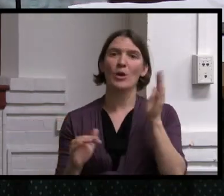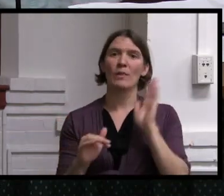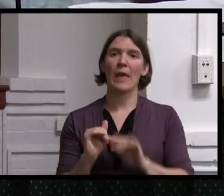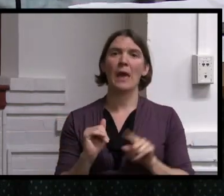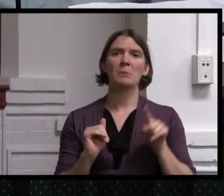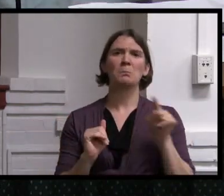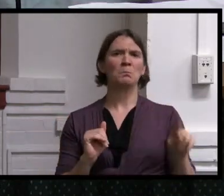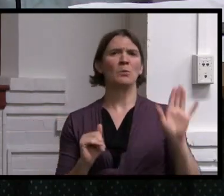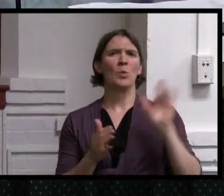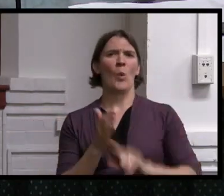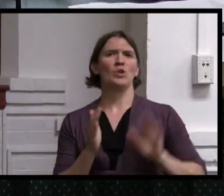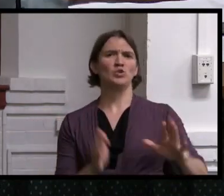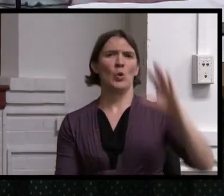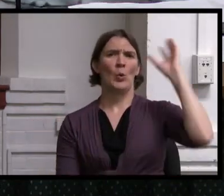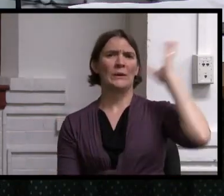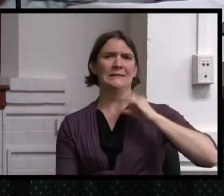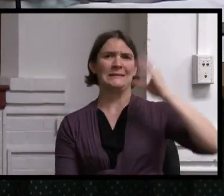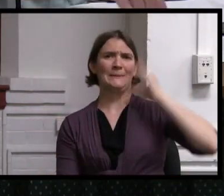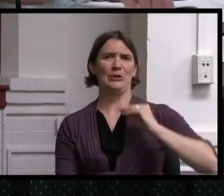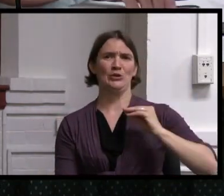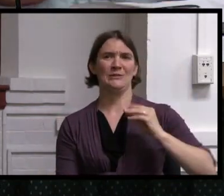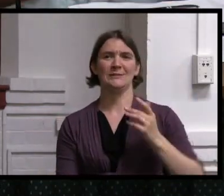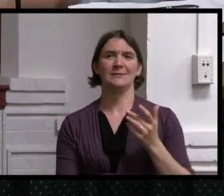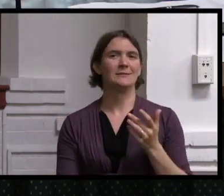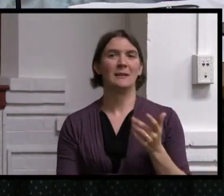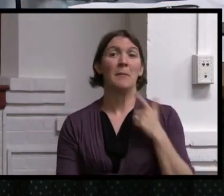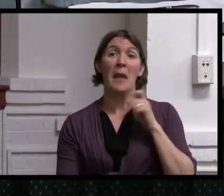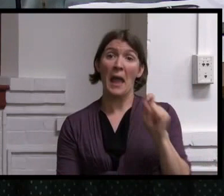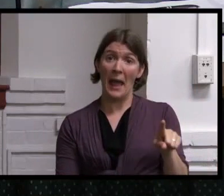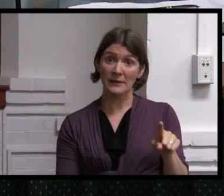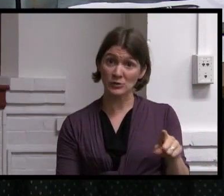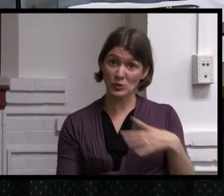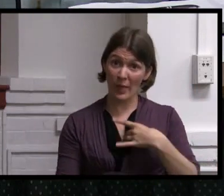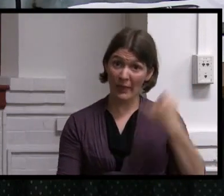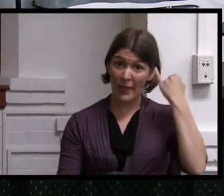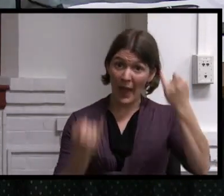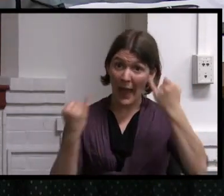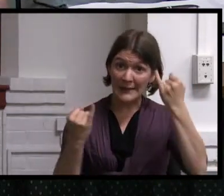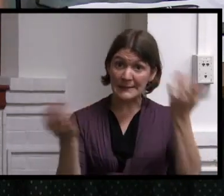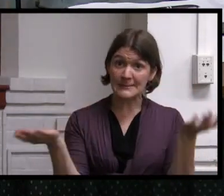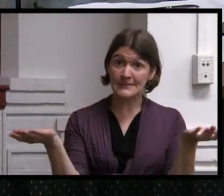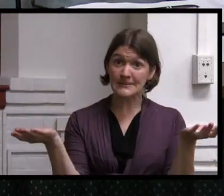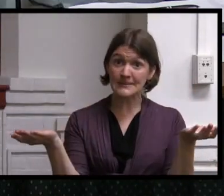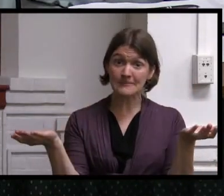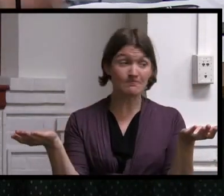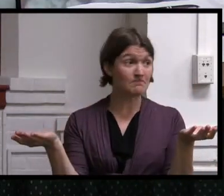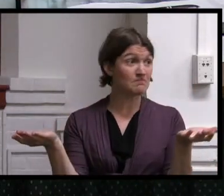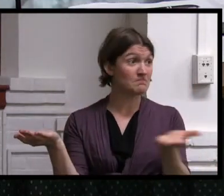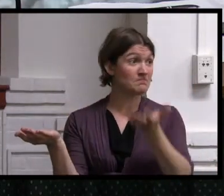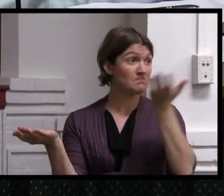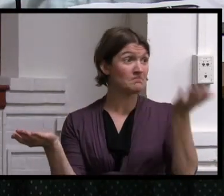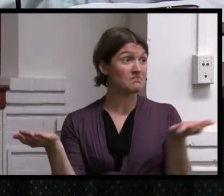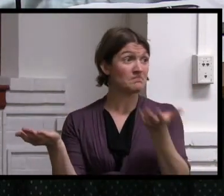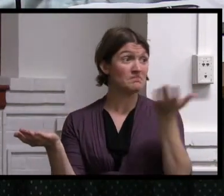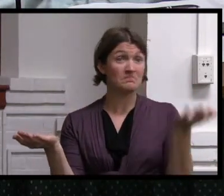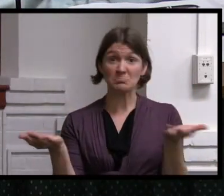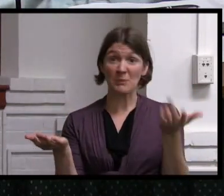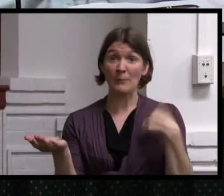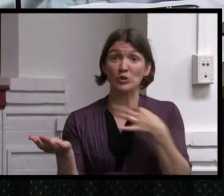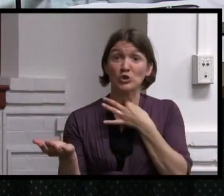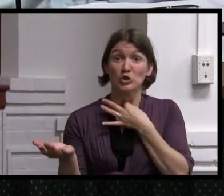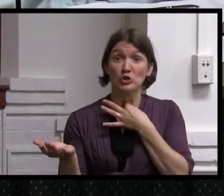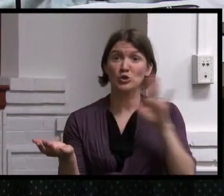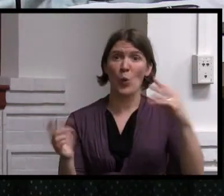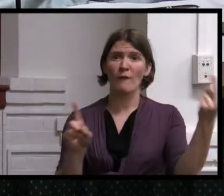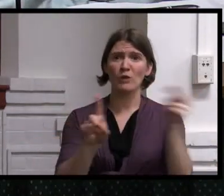of explaining the problem out front and sort of describing the problem you're having personally. I was just wondering